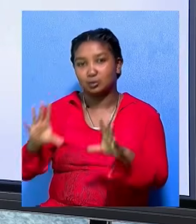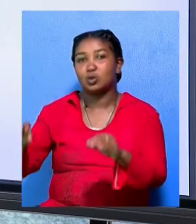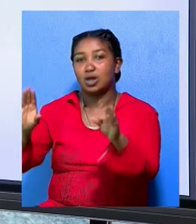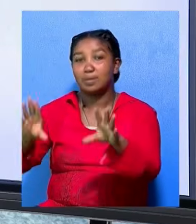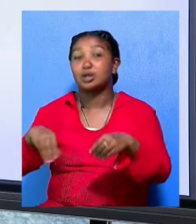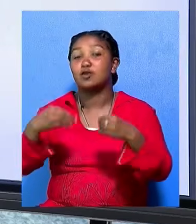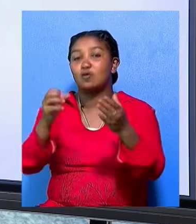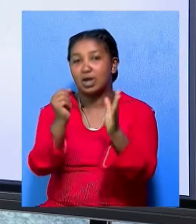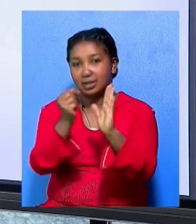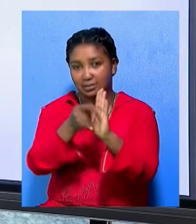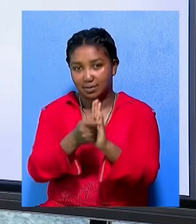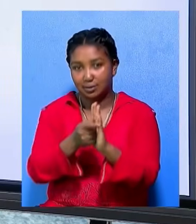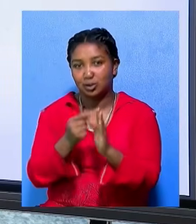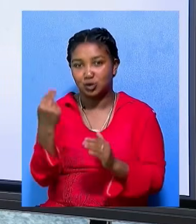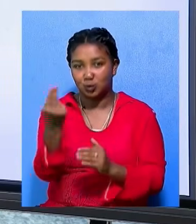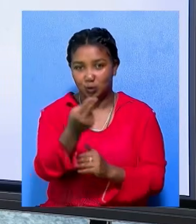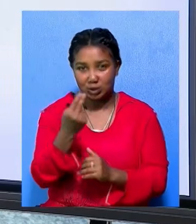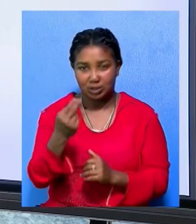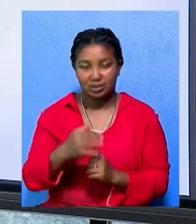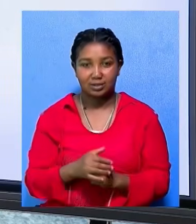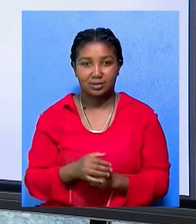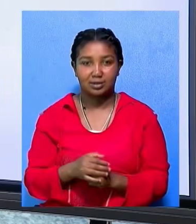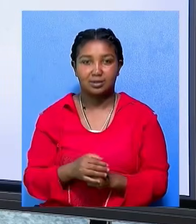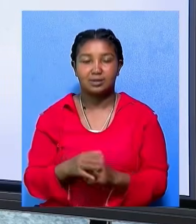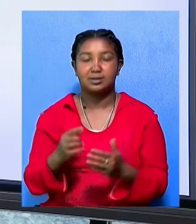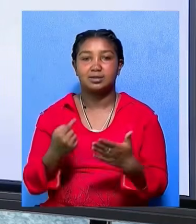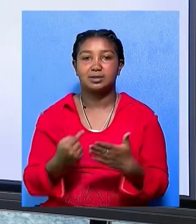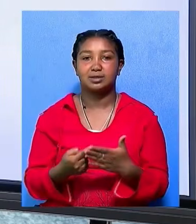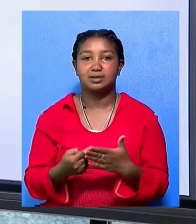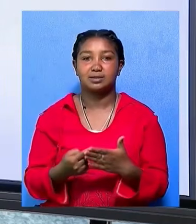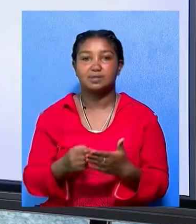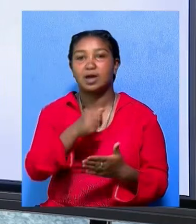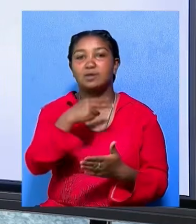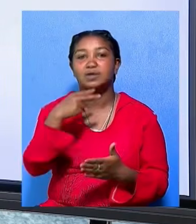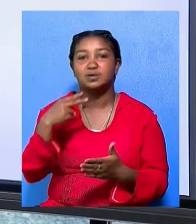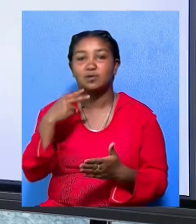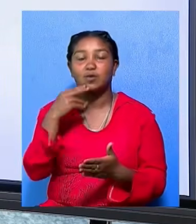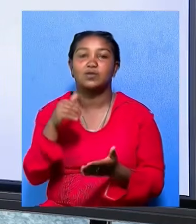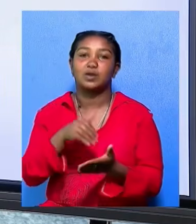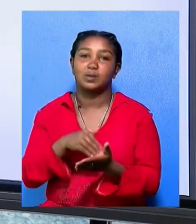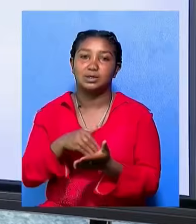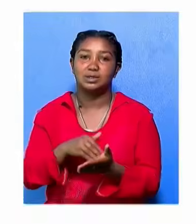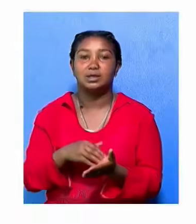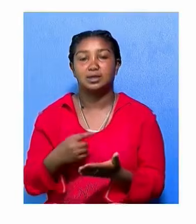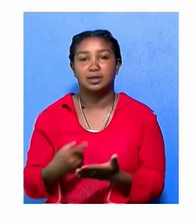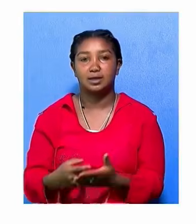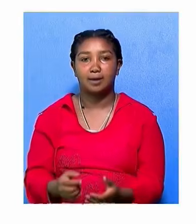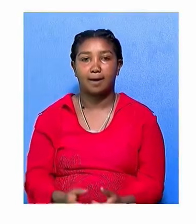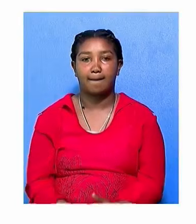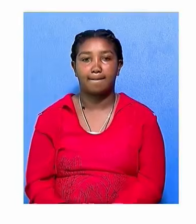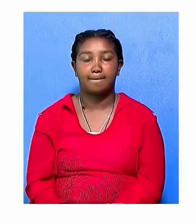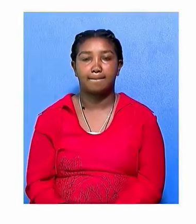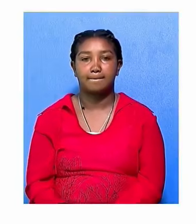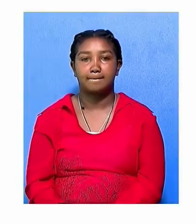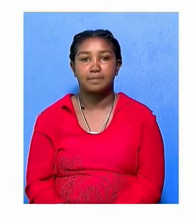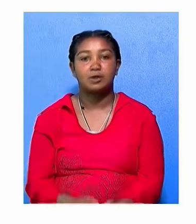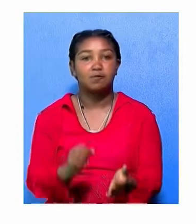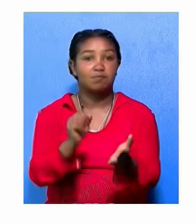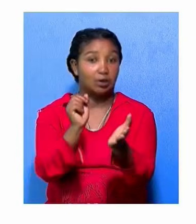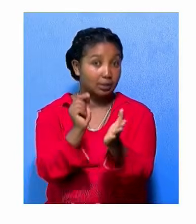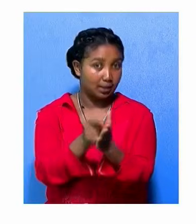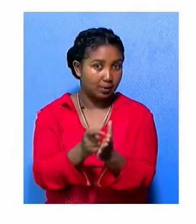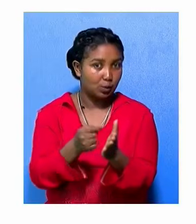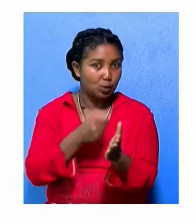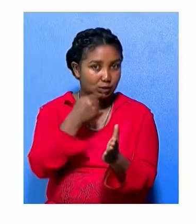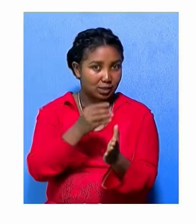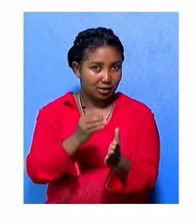give you an example using this adverbs of frequency. Here, for example, when we